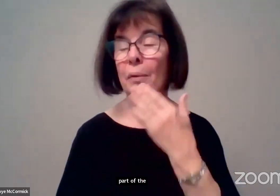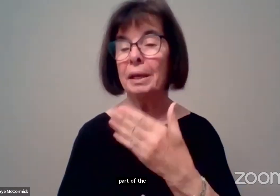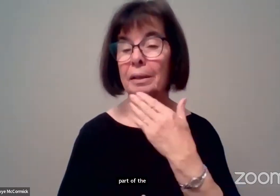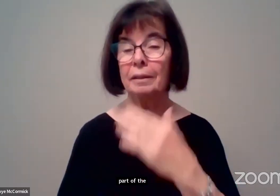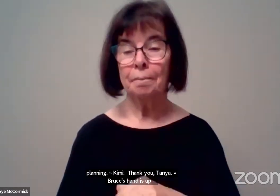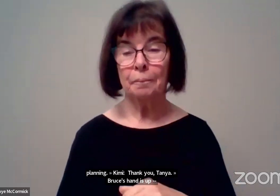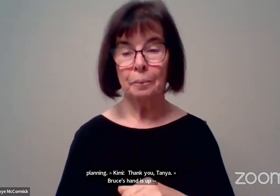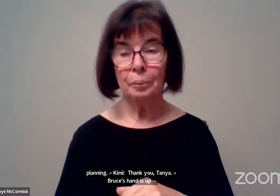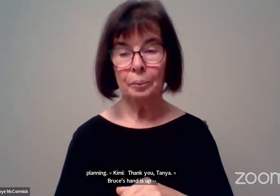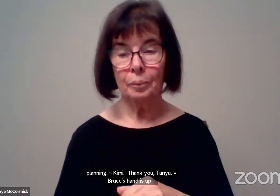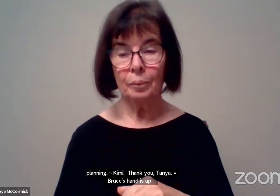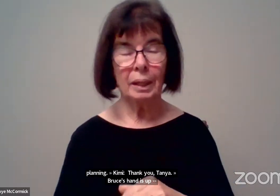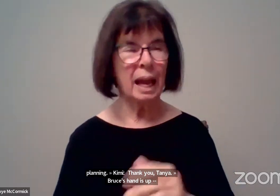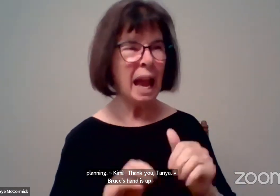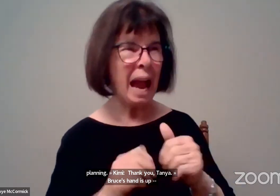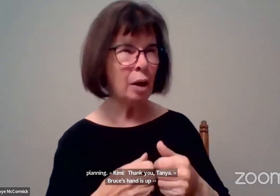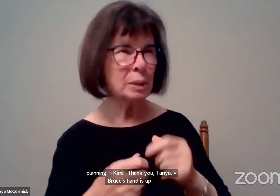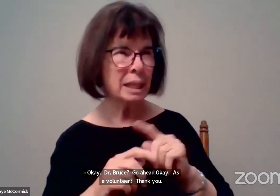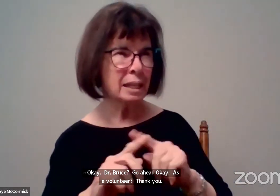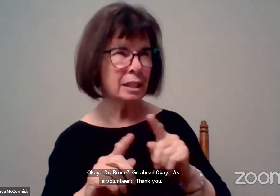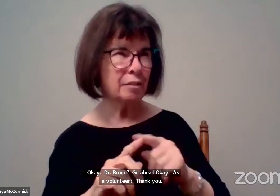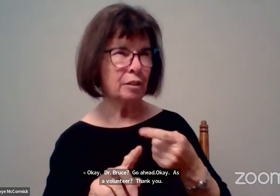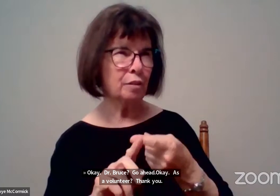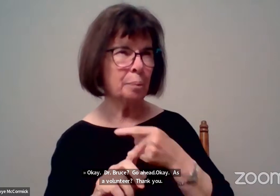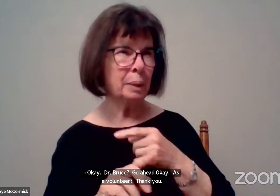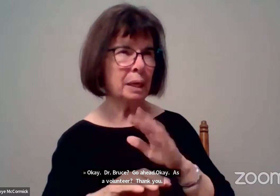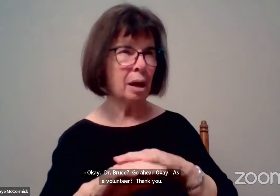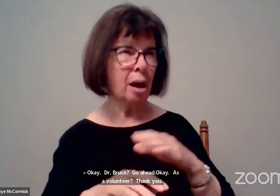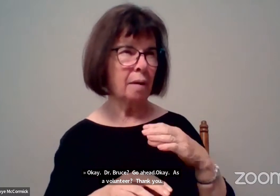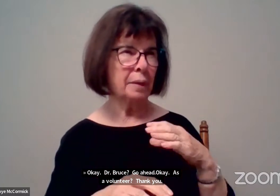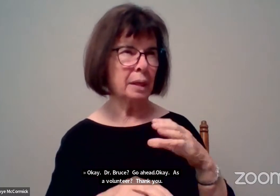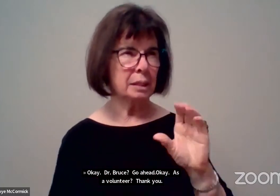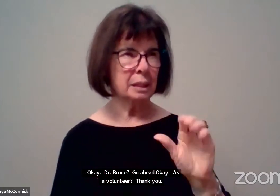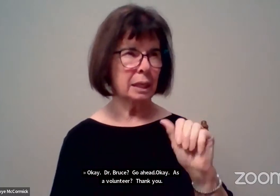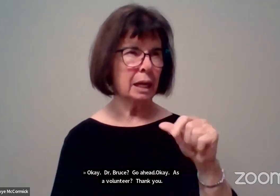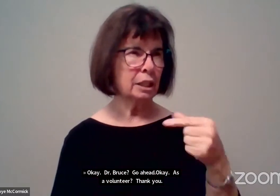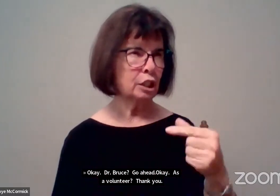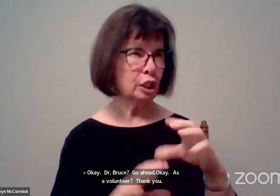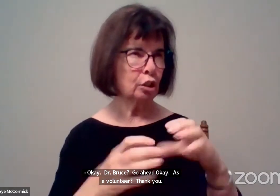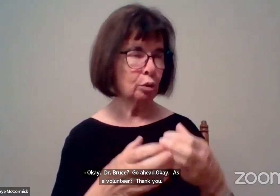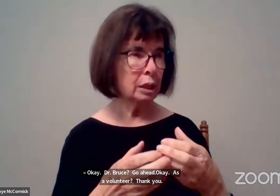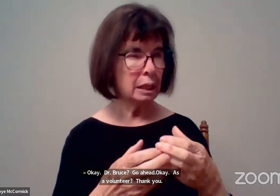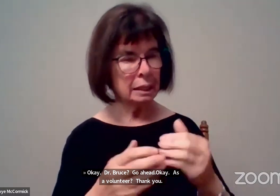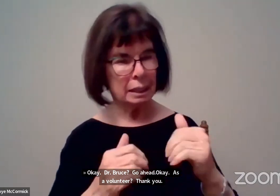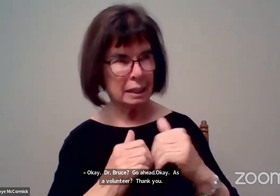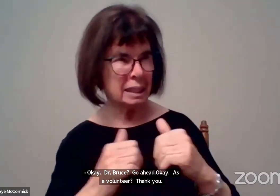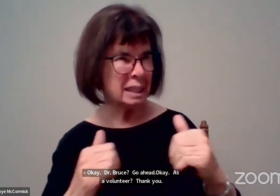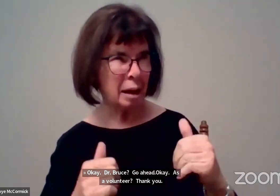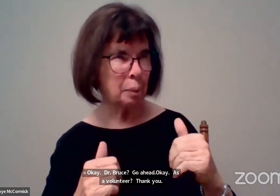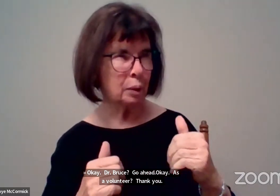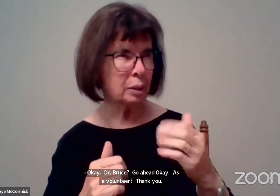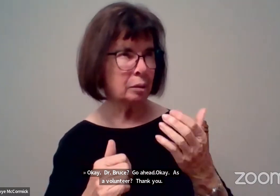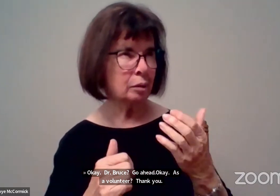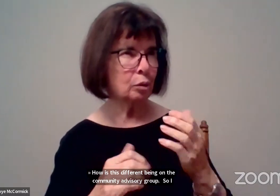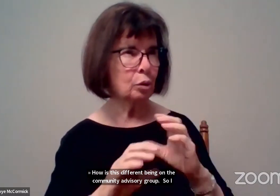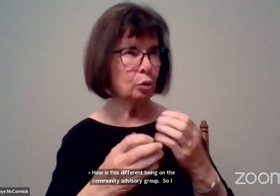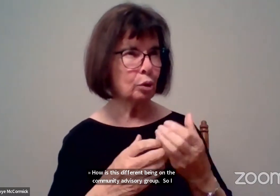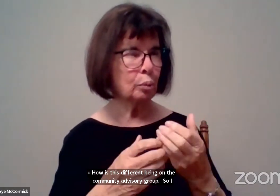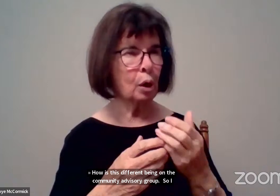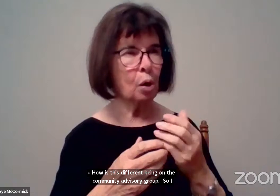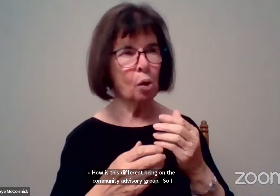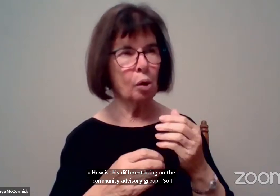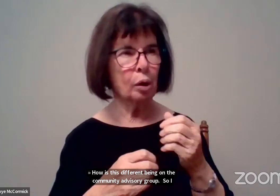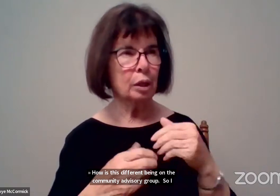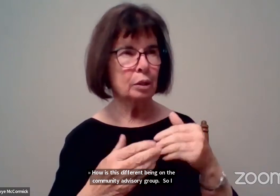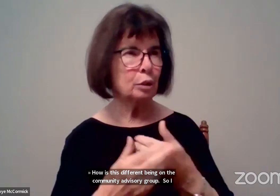this different than being on the community advisory group? Just so I'm understanding the question. Is this a separate, or are we talking about a restructure